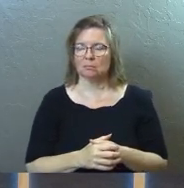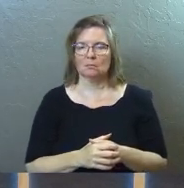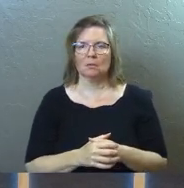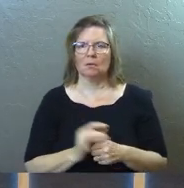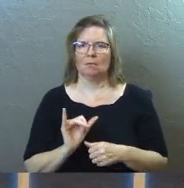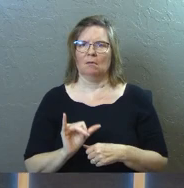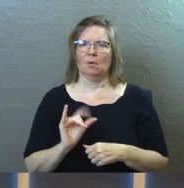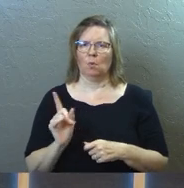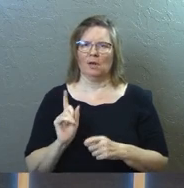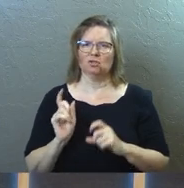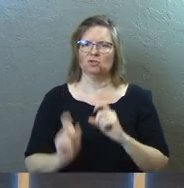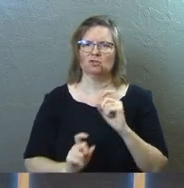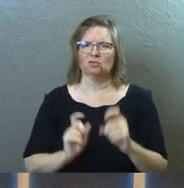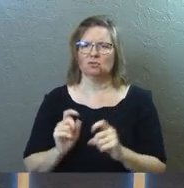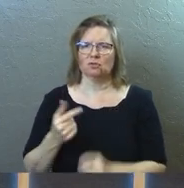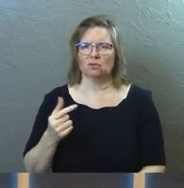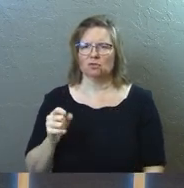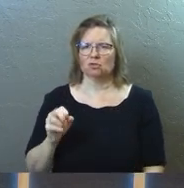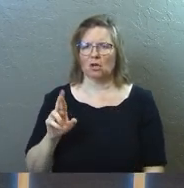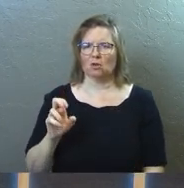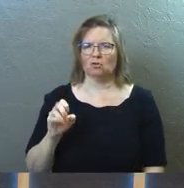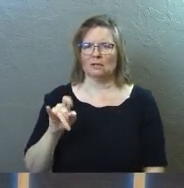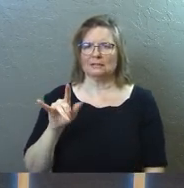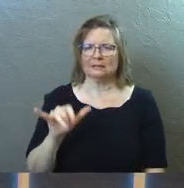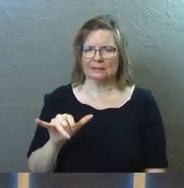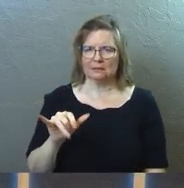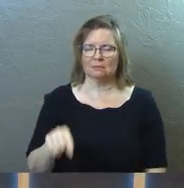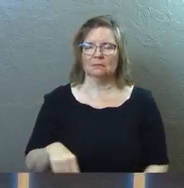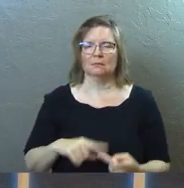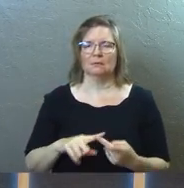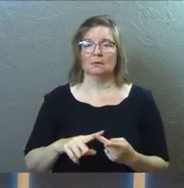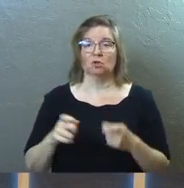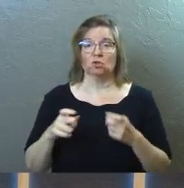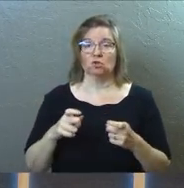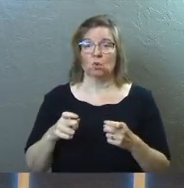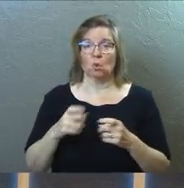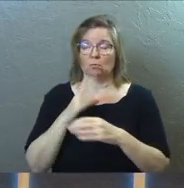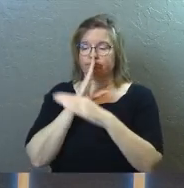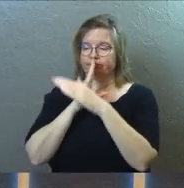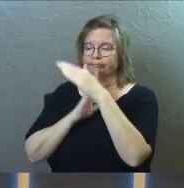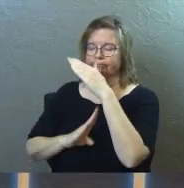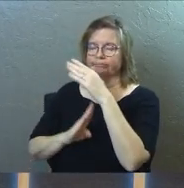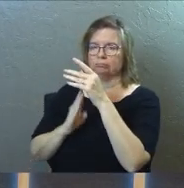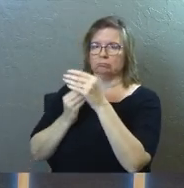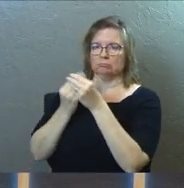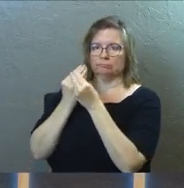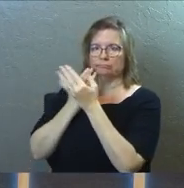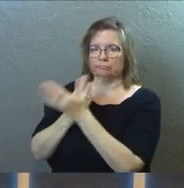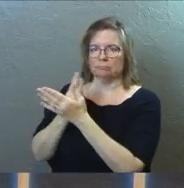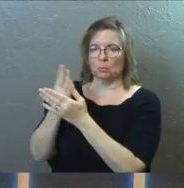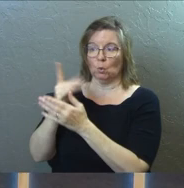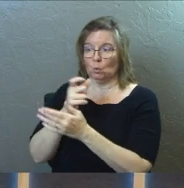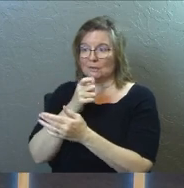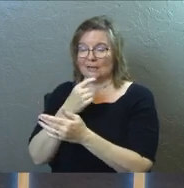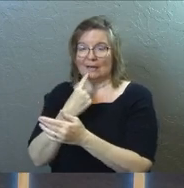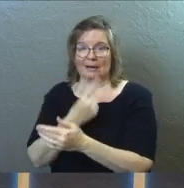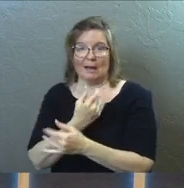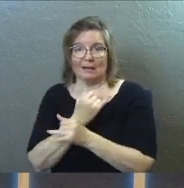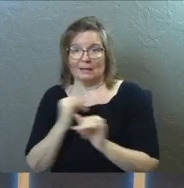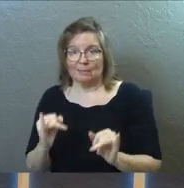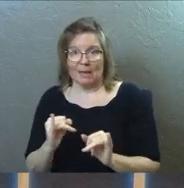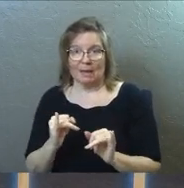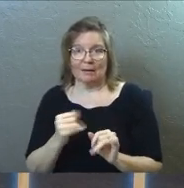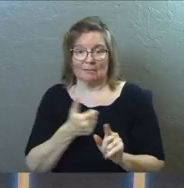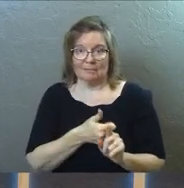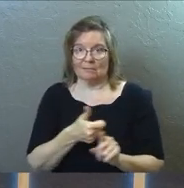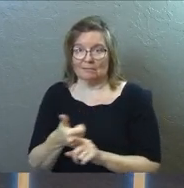Where's generosity? Where's submitting your control to God, who says you're not independent, you're not